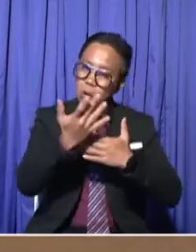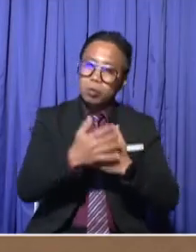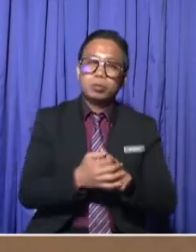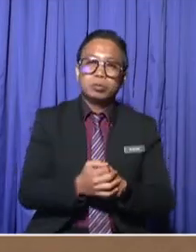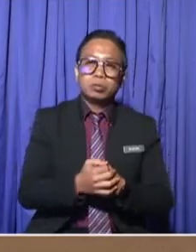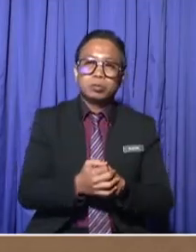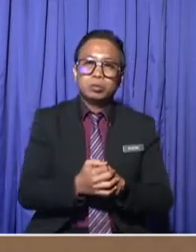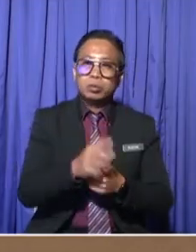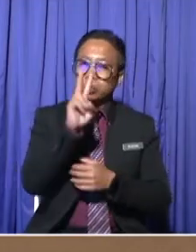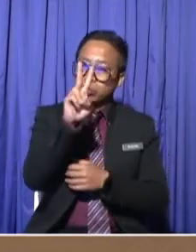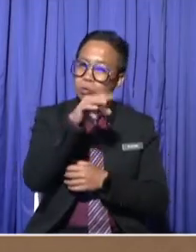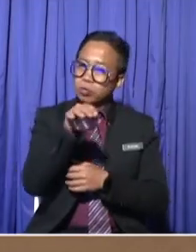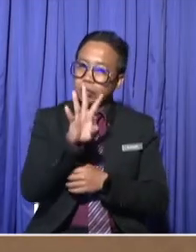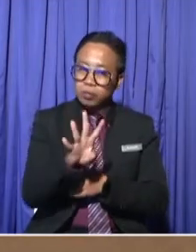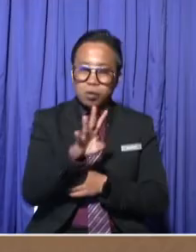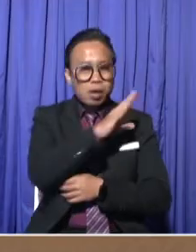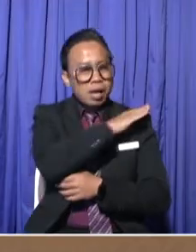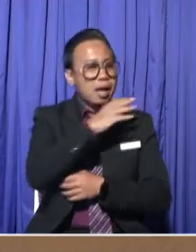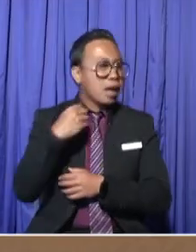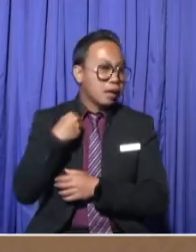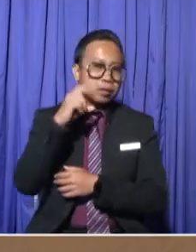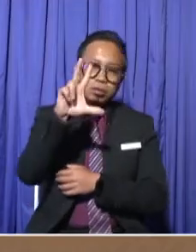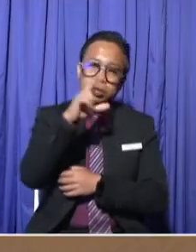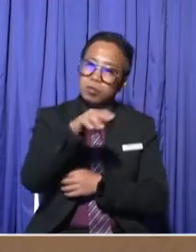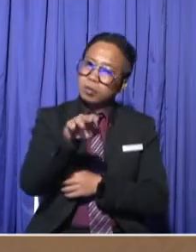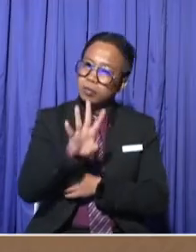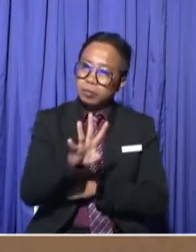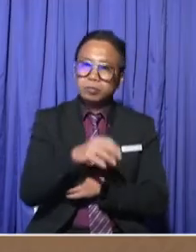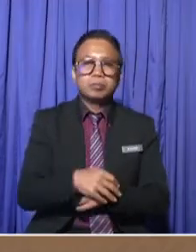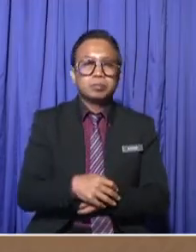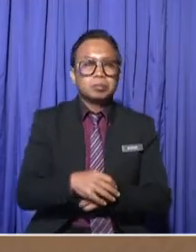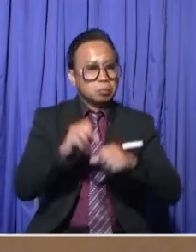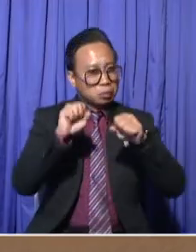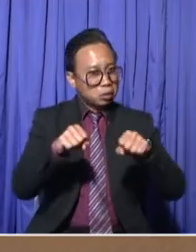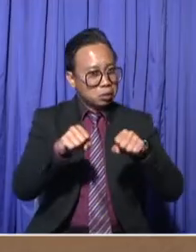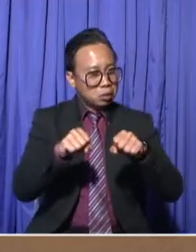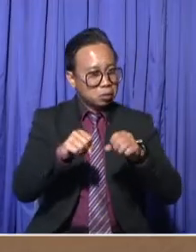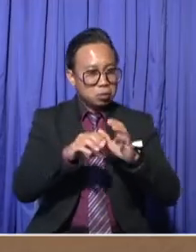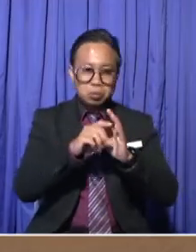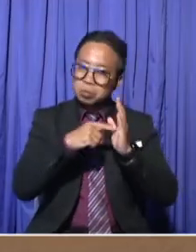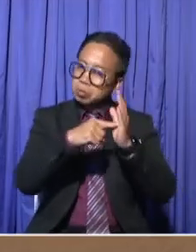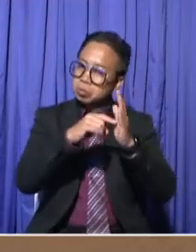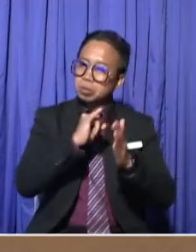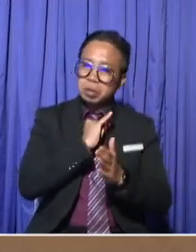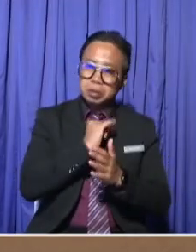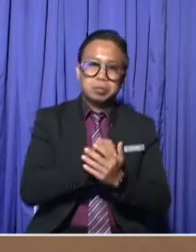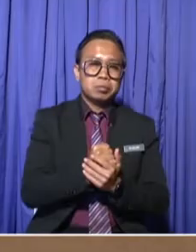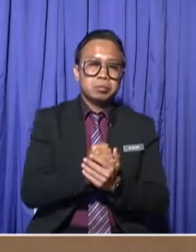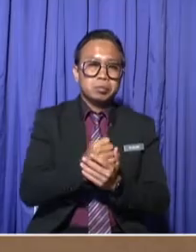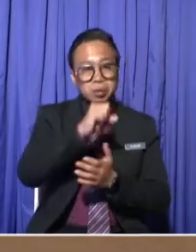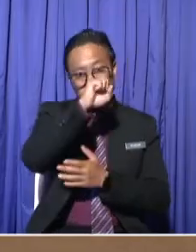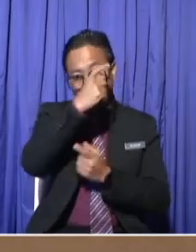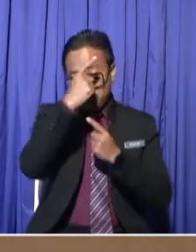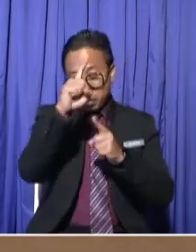as 2/4 and 3/4? Can you prove it to me or show me the